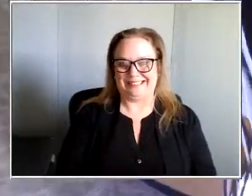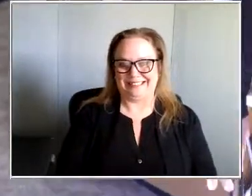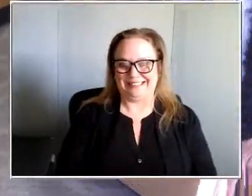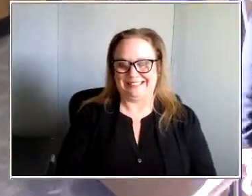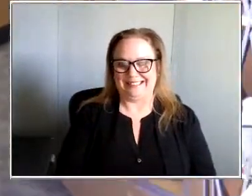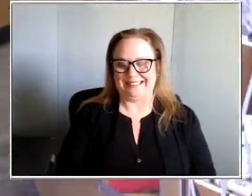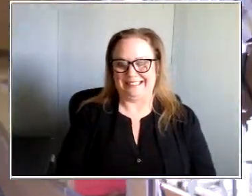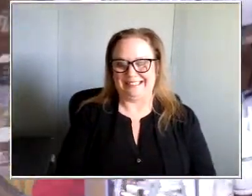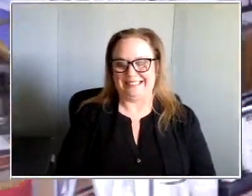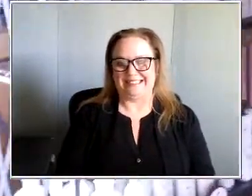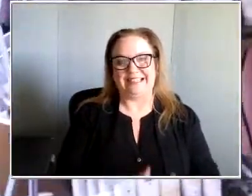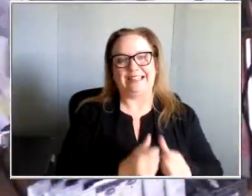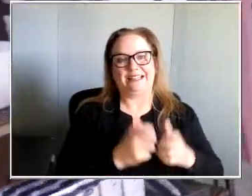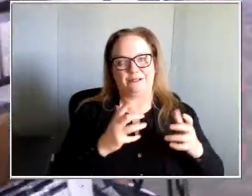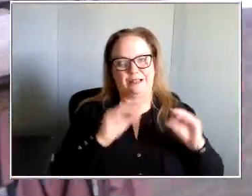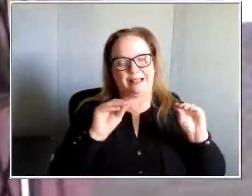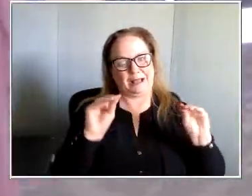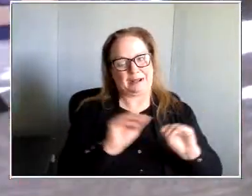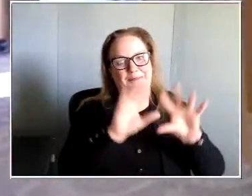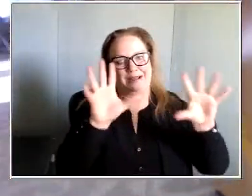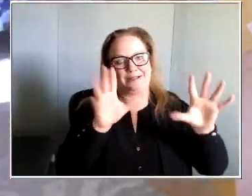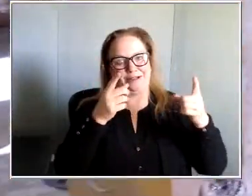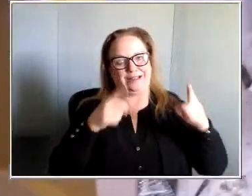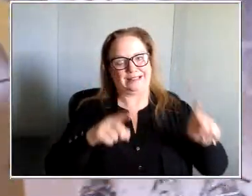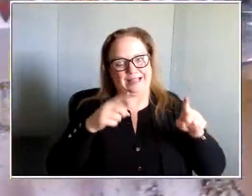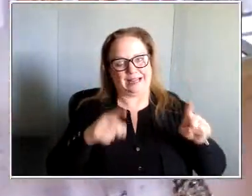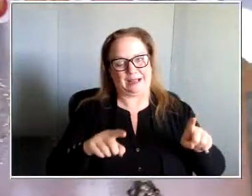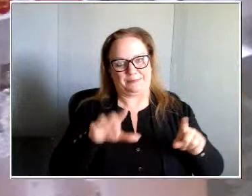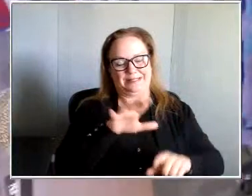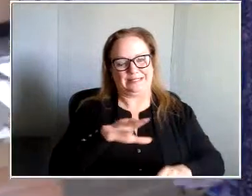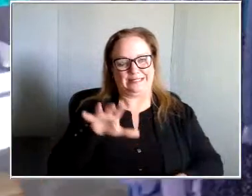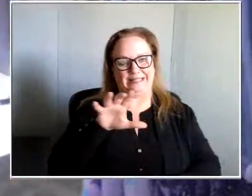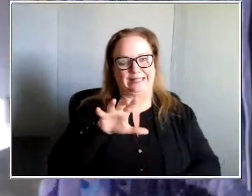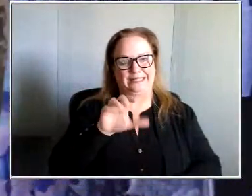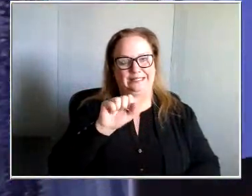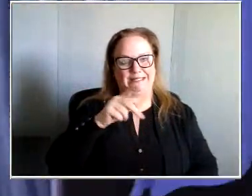There's a lot of magic that goes on in this boutique.